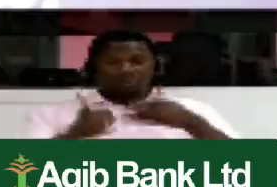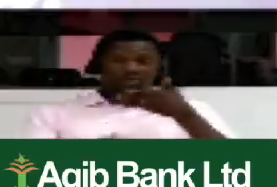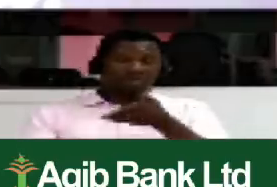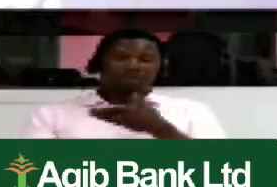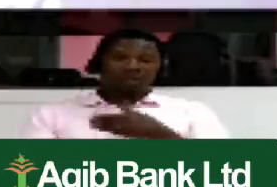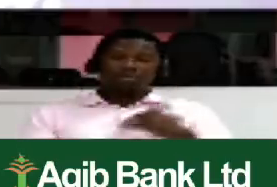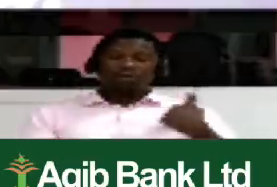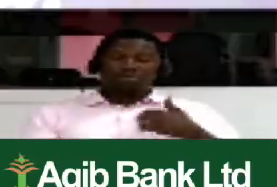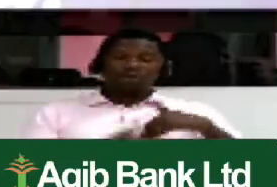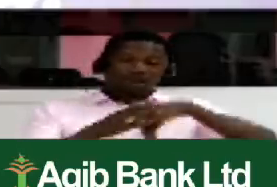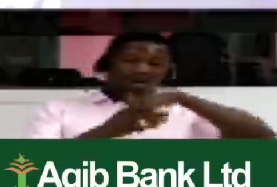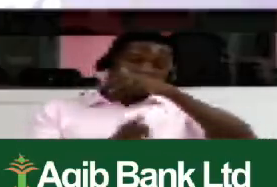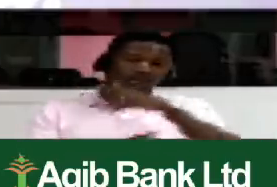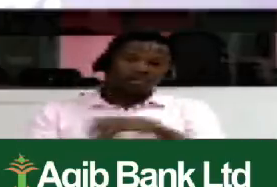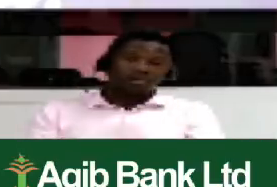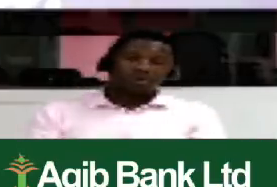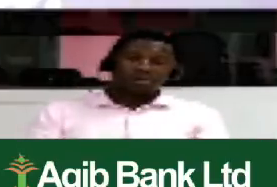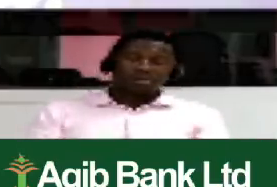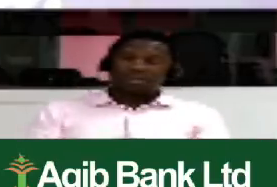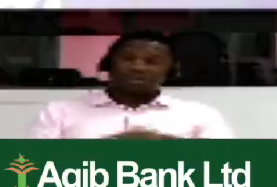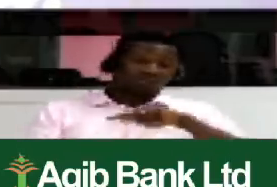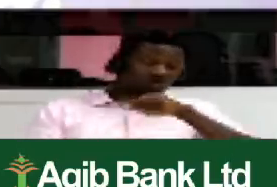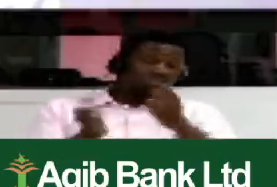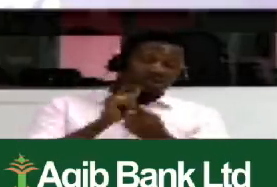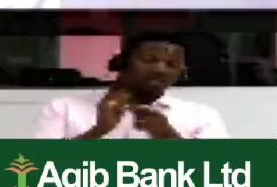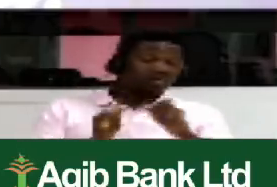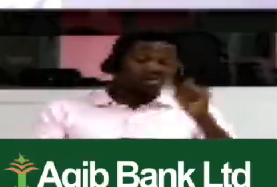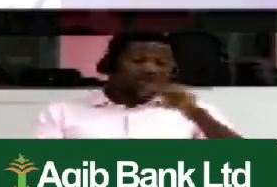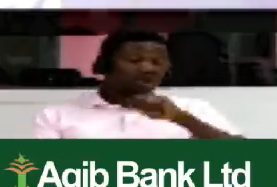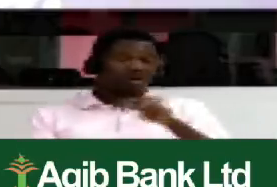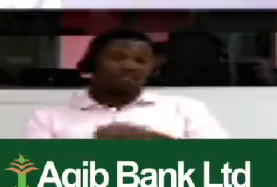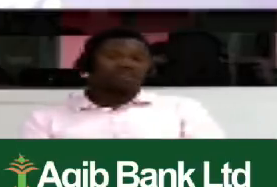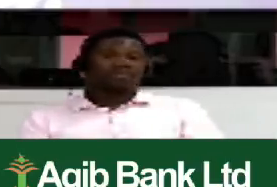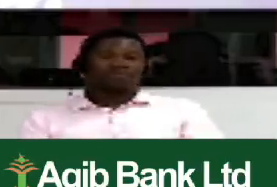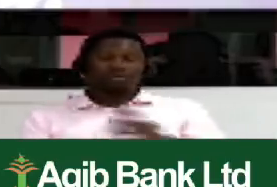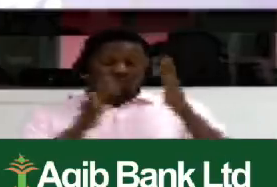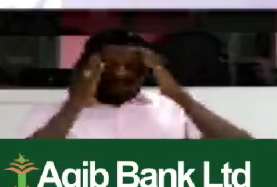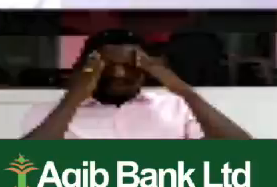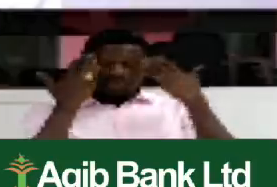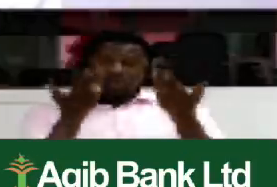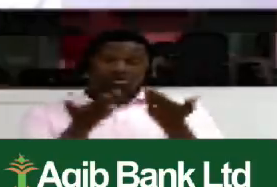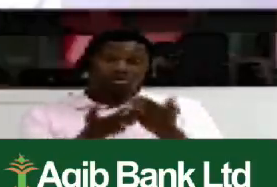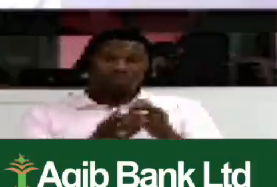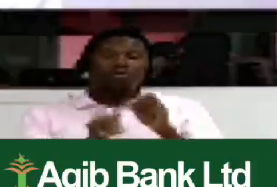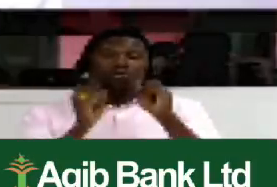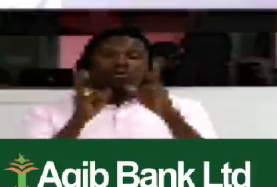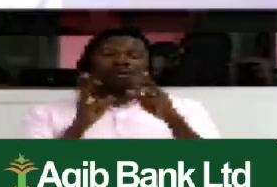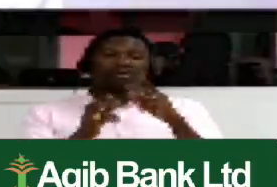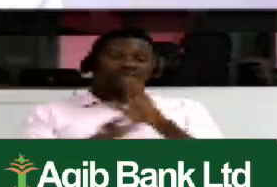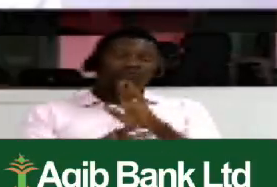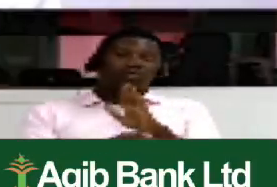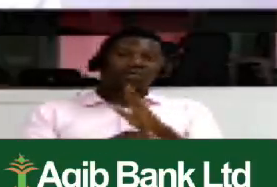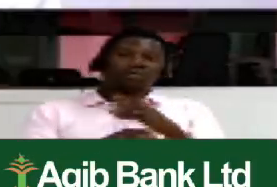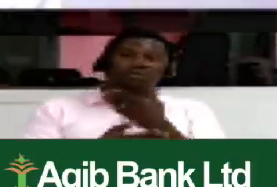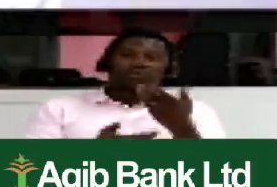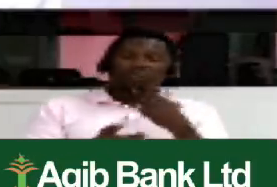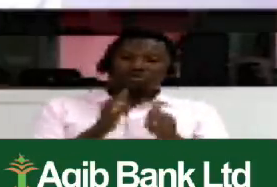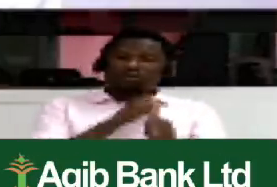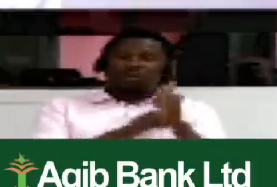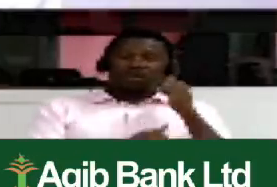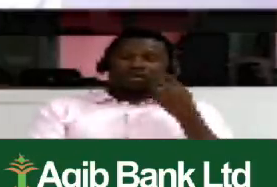are out, and it's turning violent, so I don't know. I said, okay, then why not let me go back and